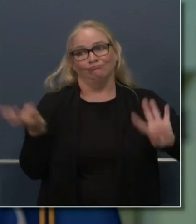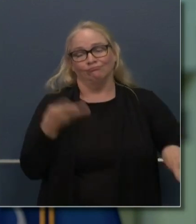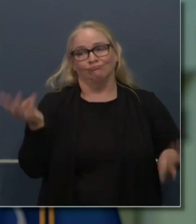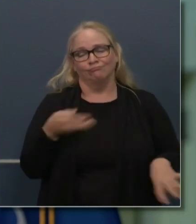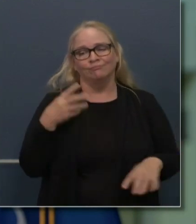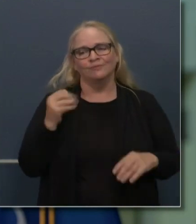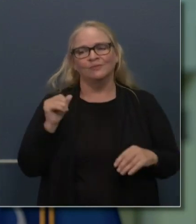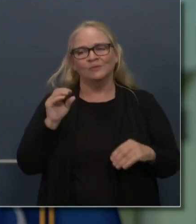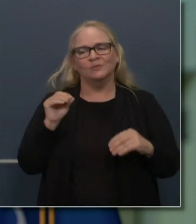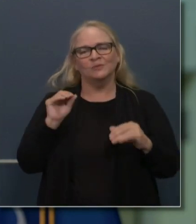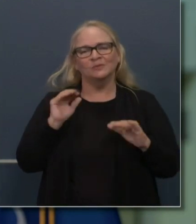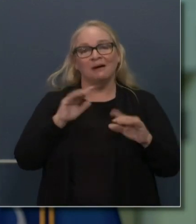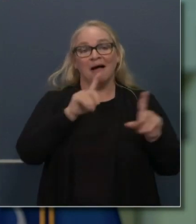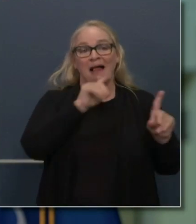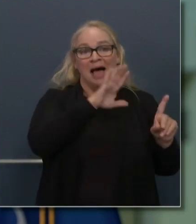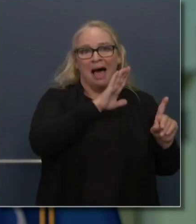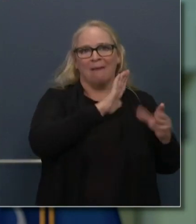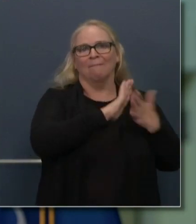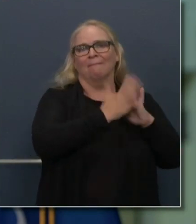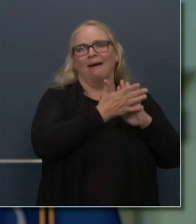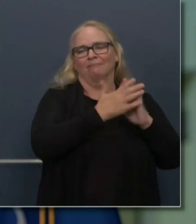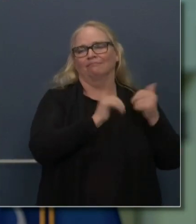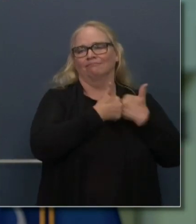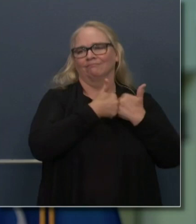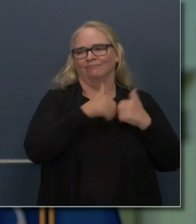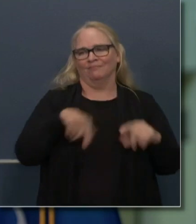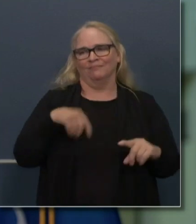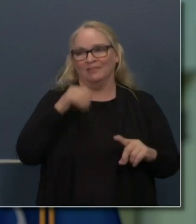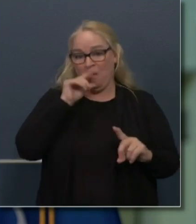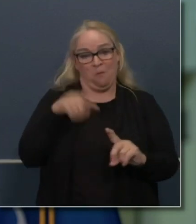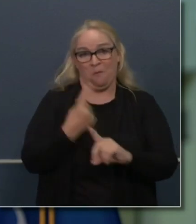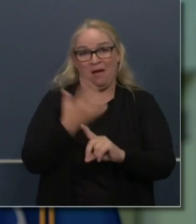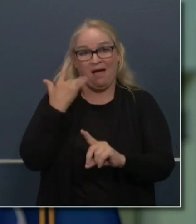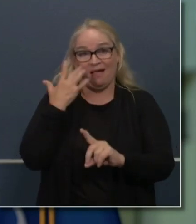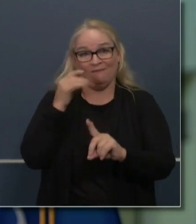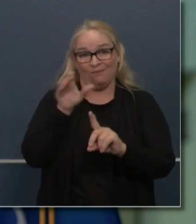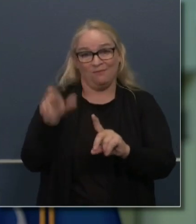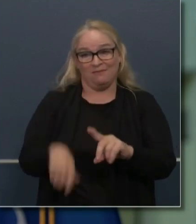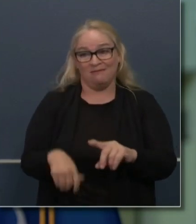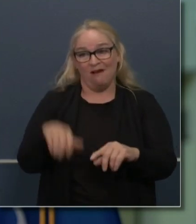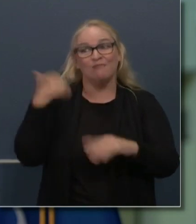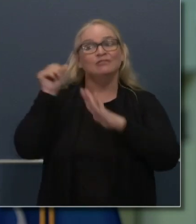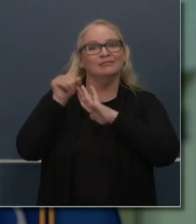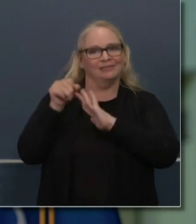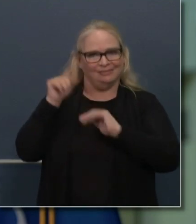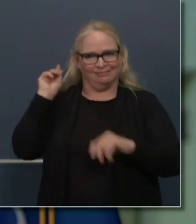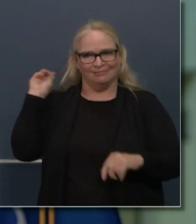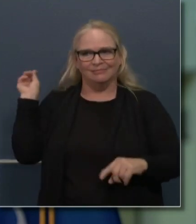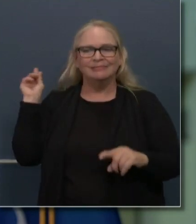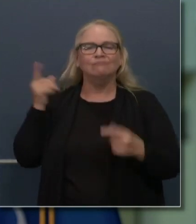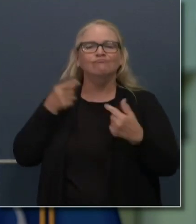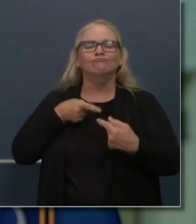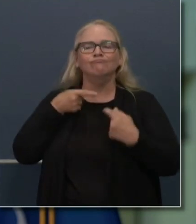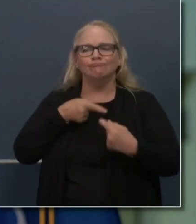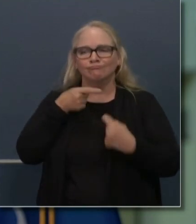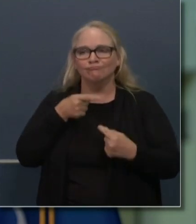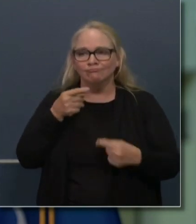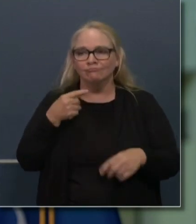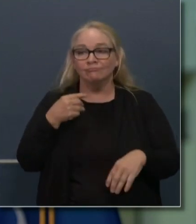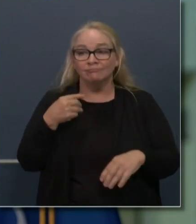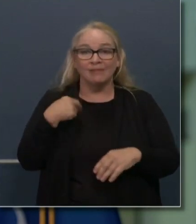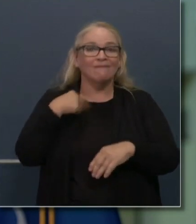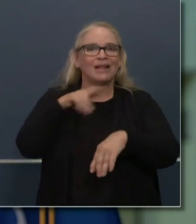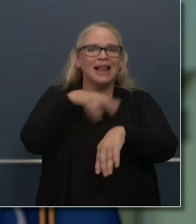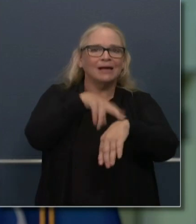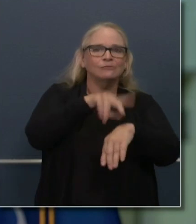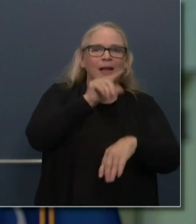last 7 days. It's not just California. You're seeing increased tests across the country. You have these national labs, Quest being one of those national labs, putting